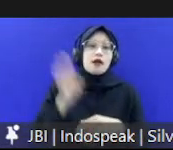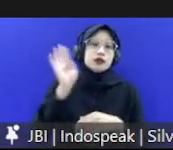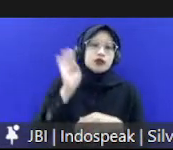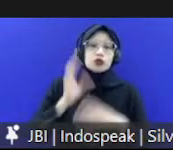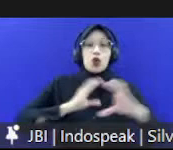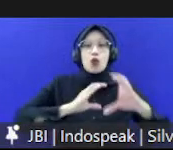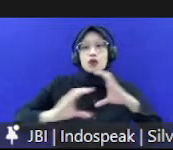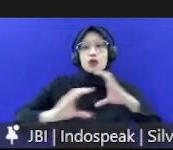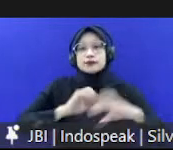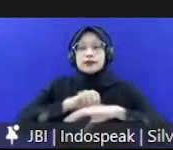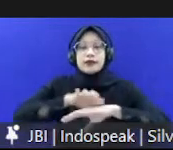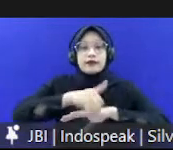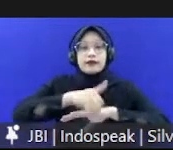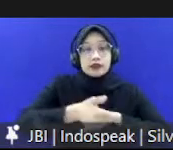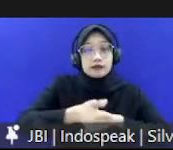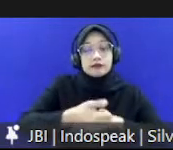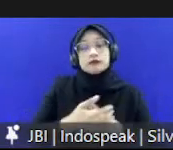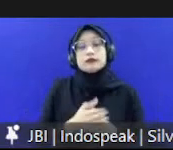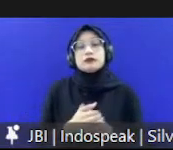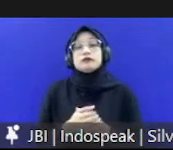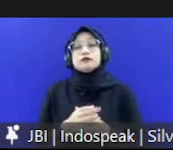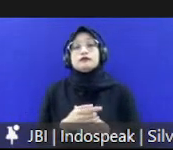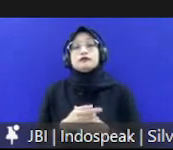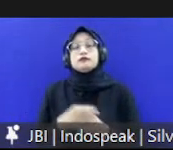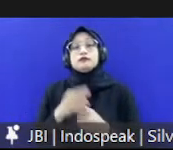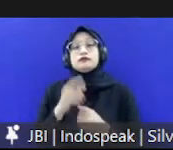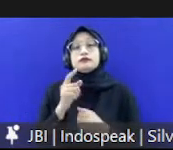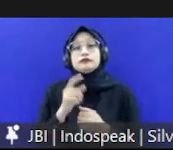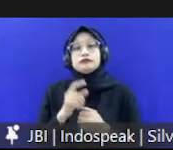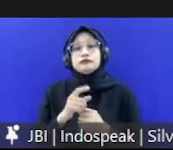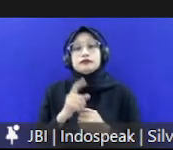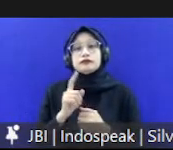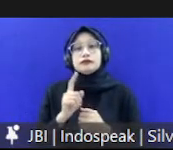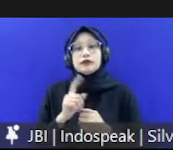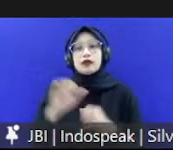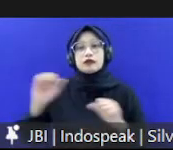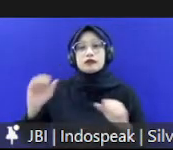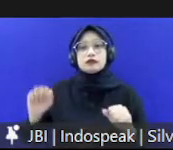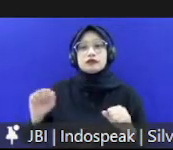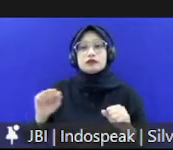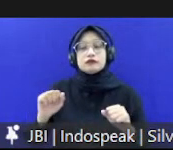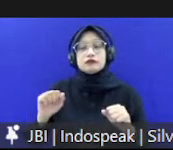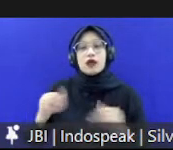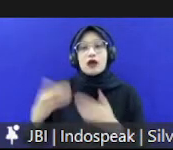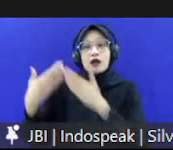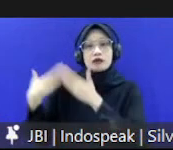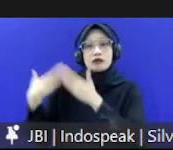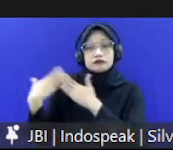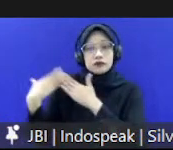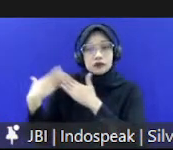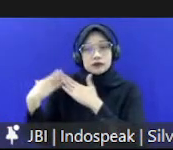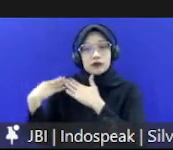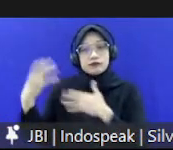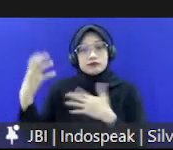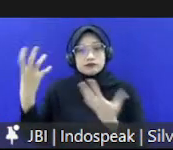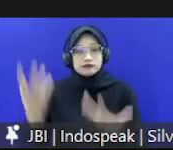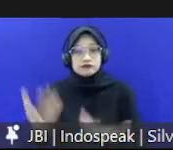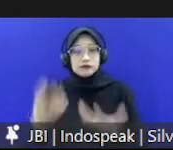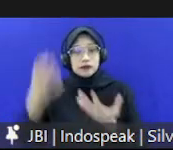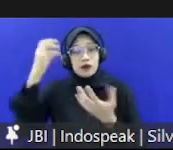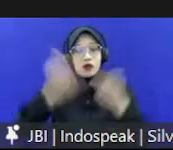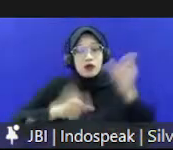the trust in authority and questioning also the accountability of the authorities. So from the all element of the